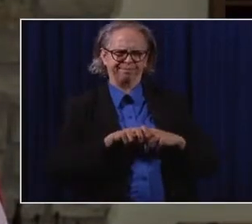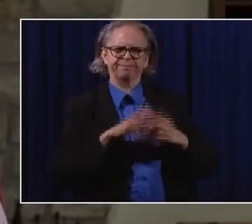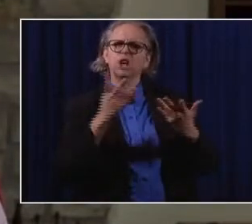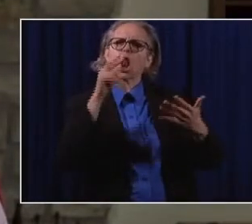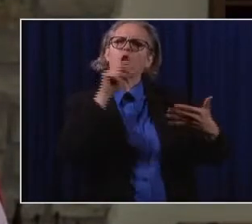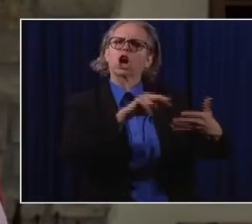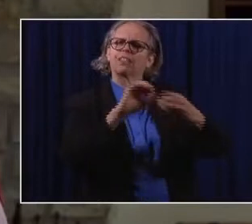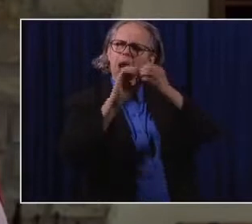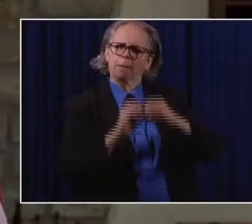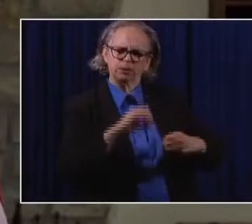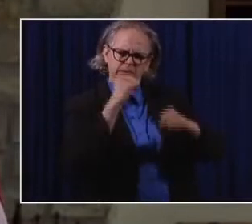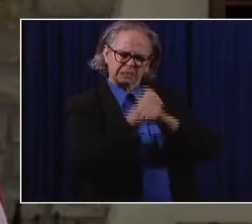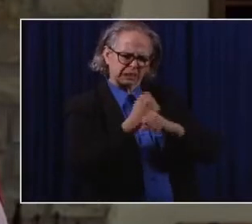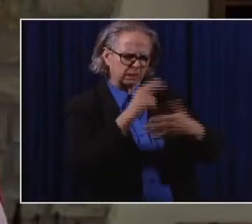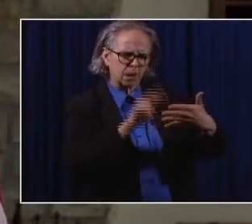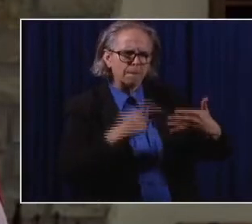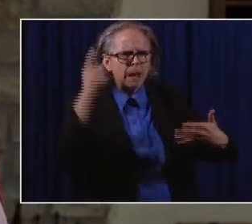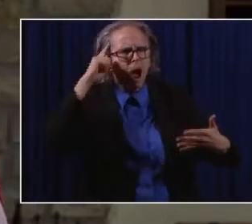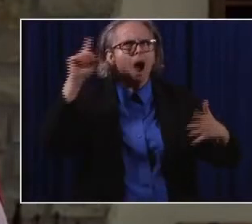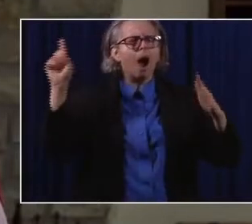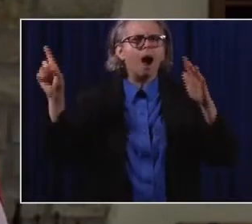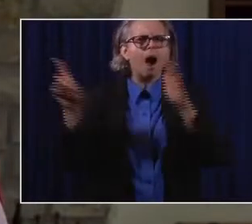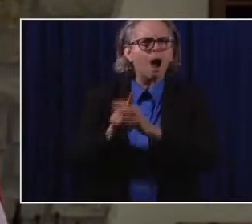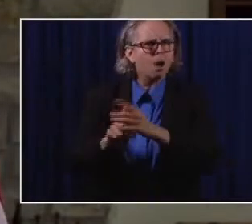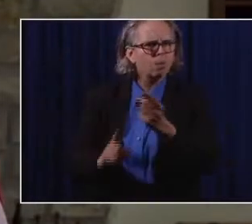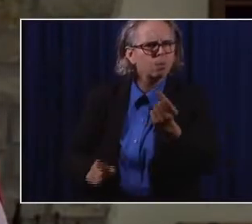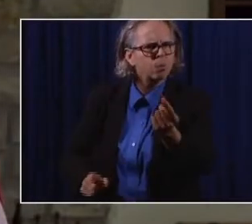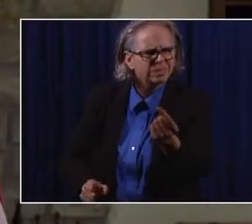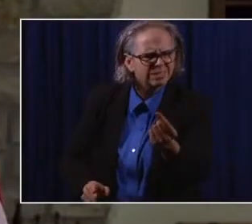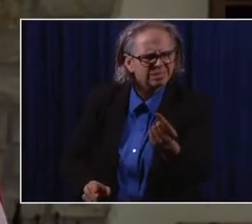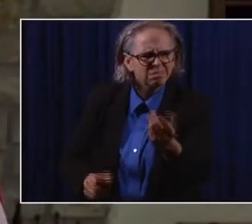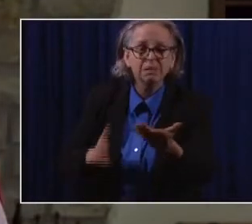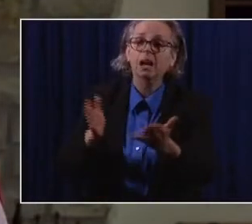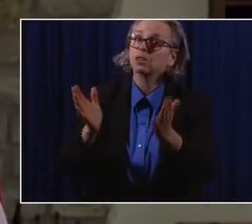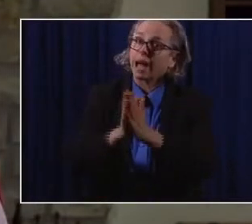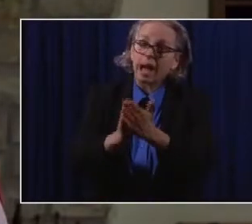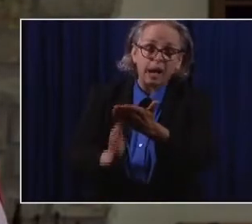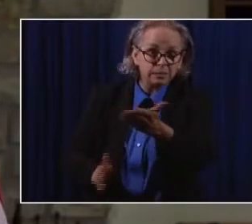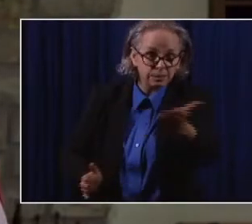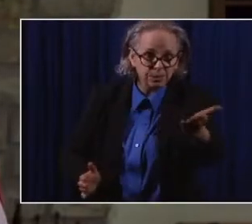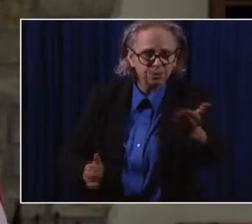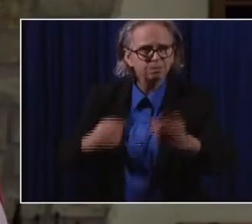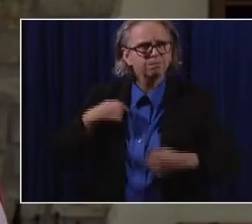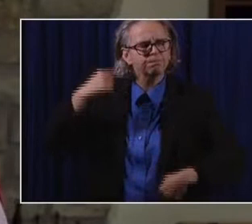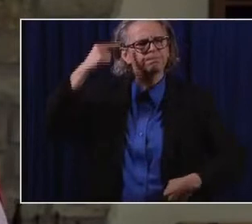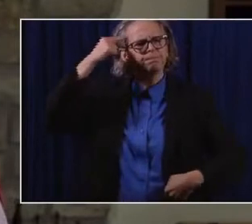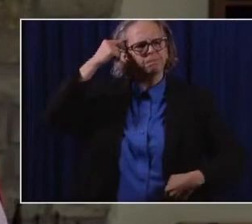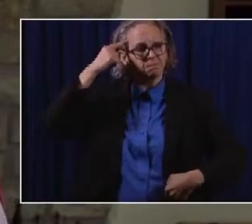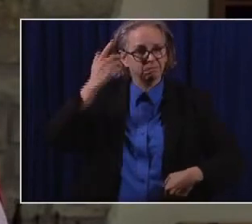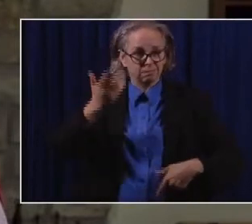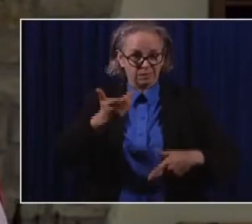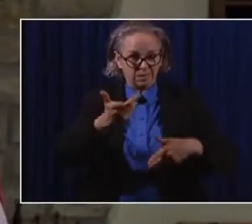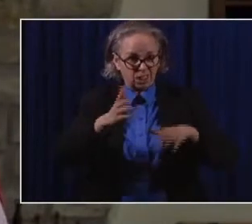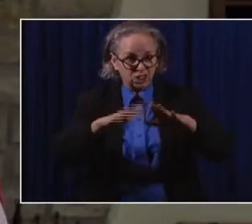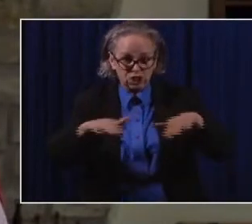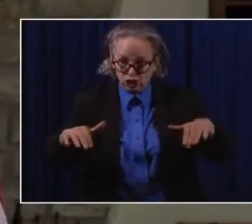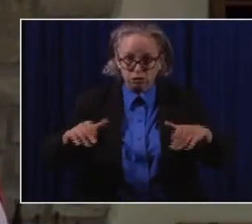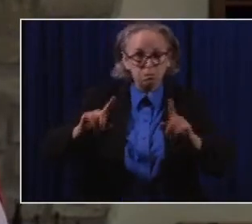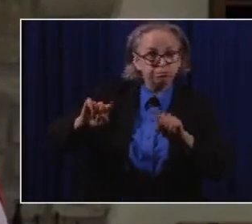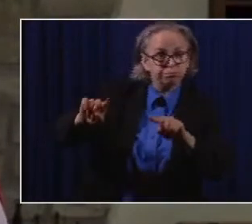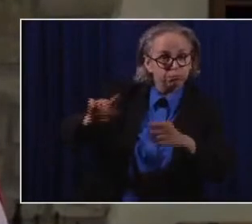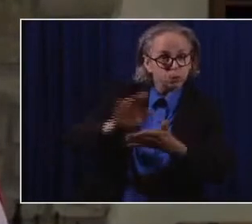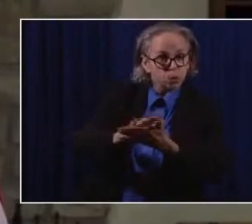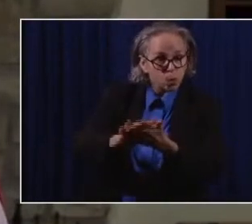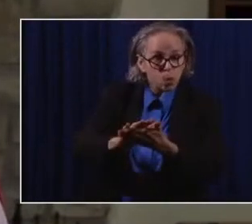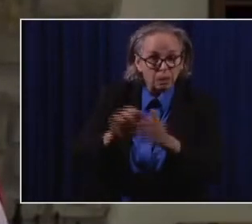that is clearly at stake, and that is whether our kids can be in school. That's really one of the things that